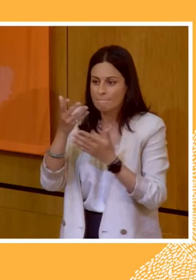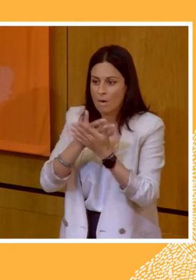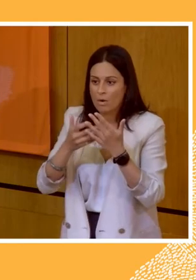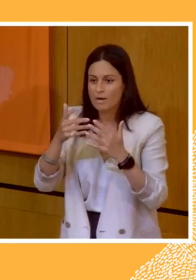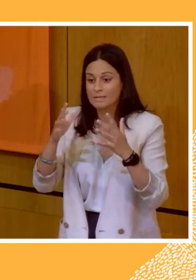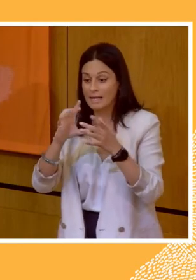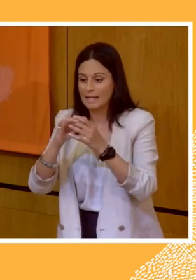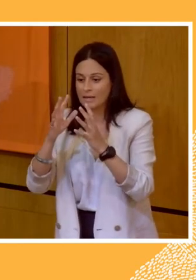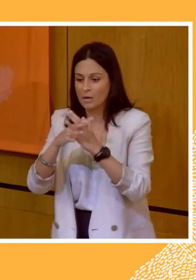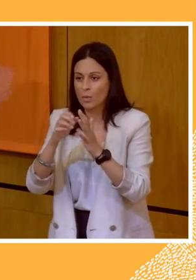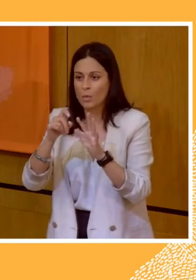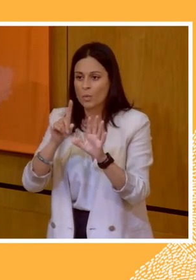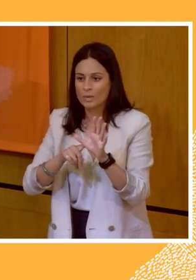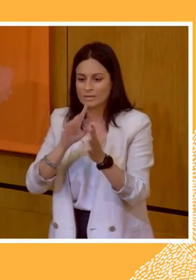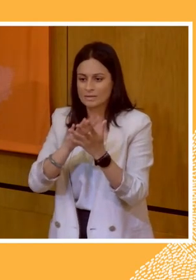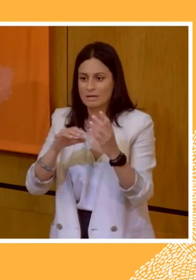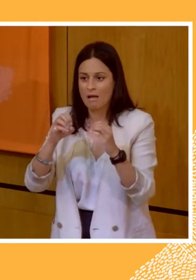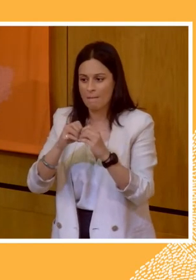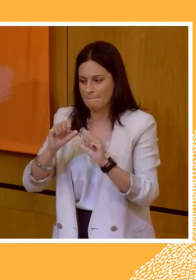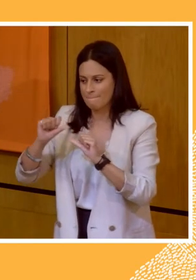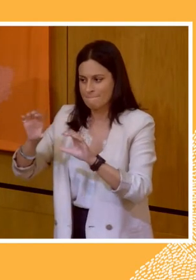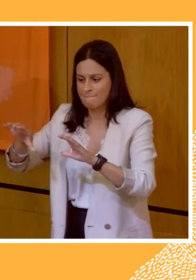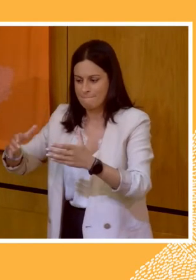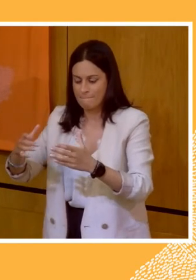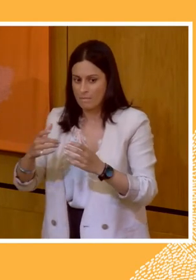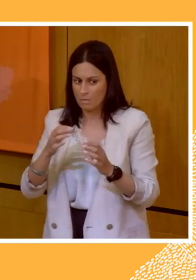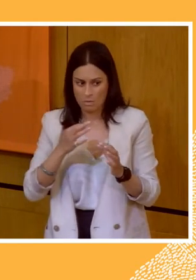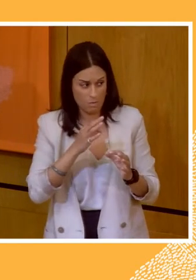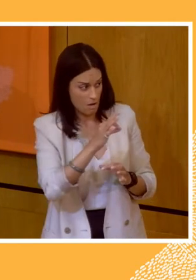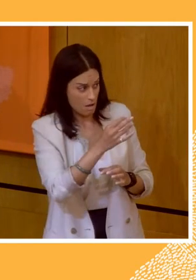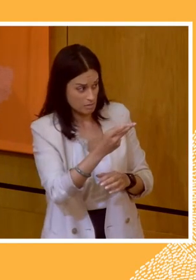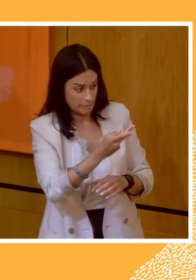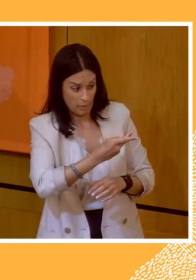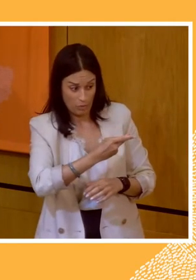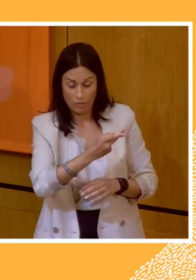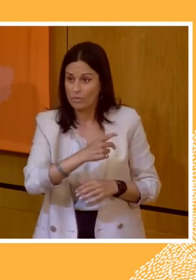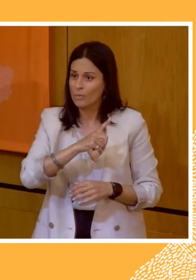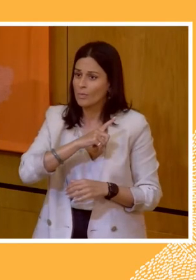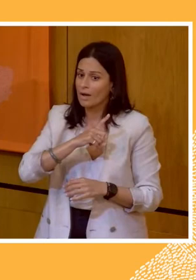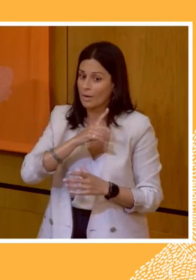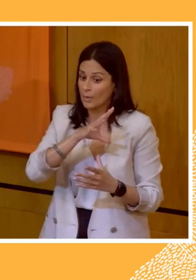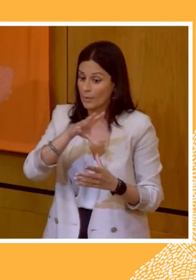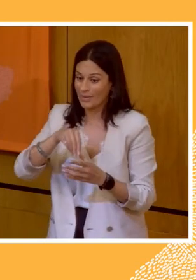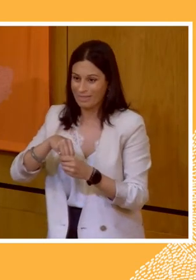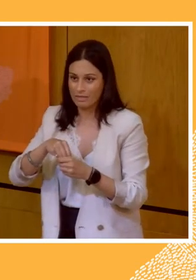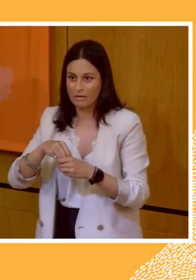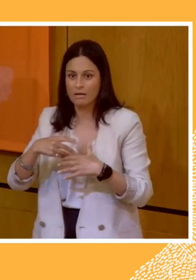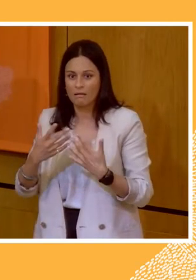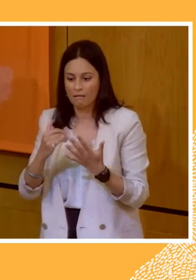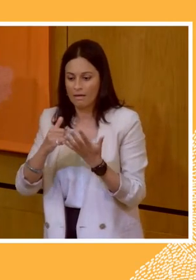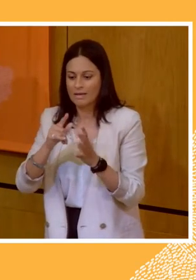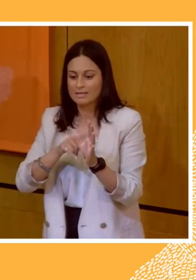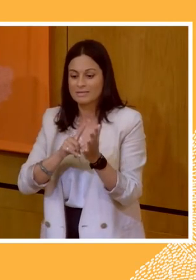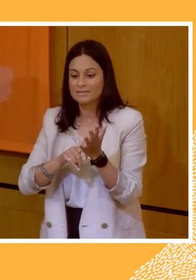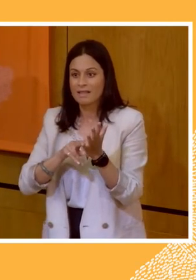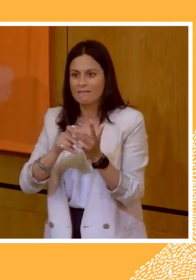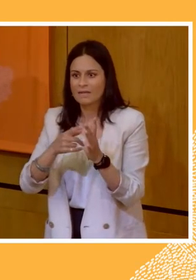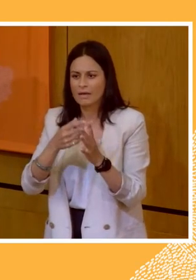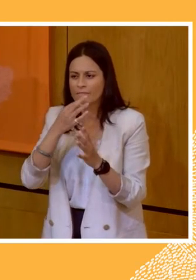Hub. But I want to turn to you, Ben, and Babita, because you were both with Sylvia a few months